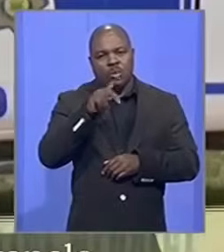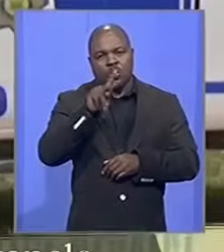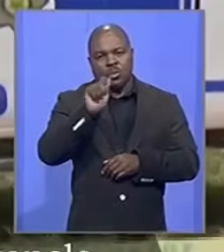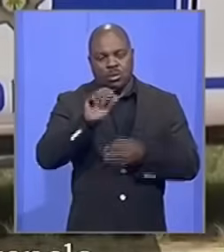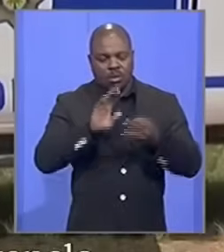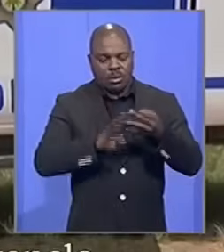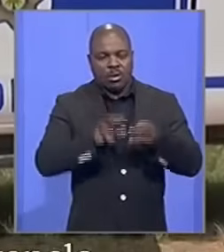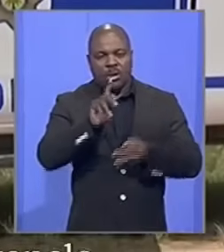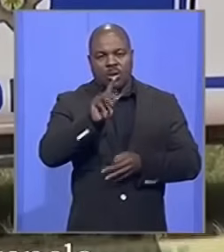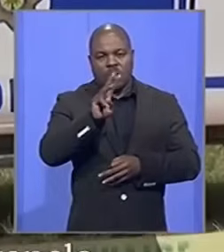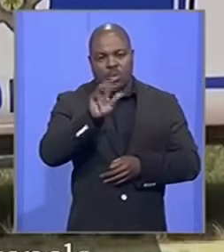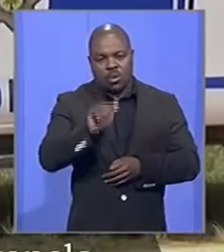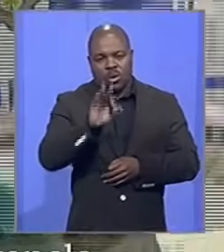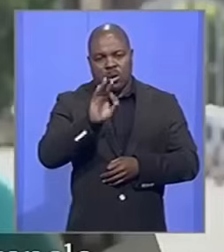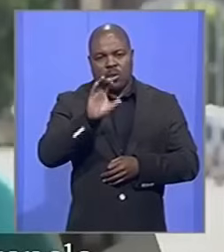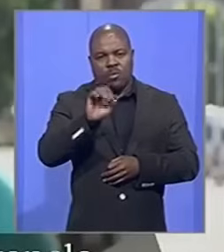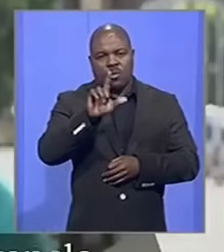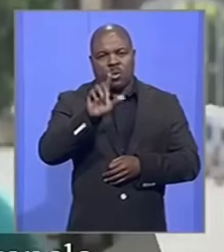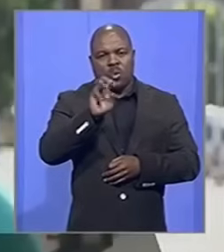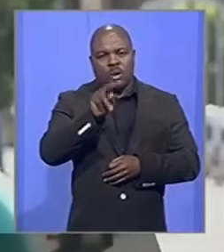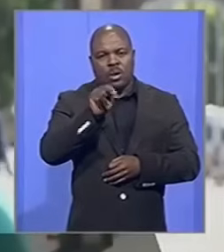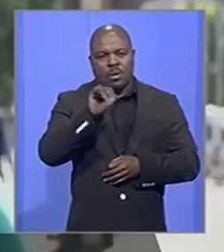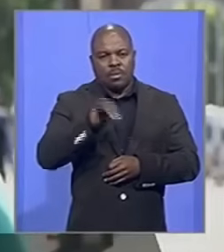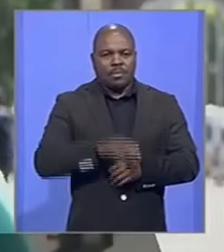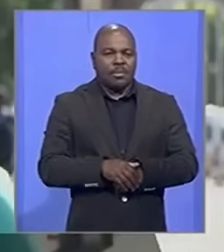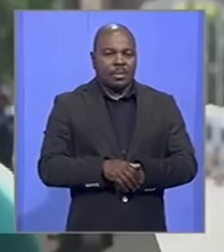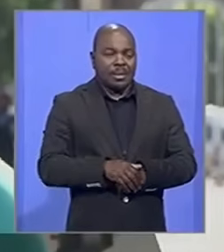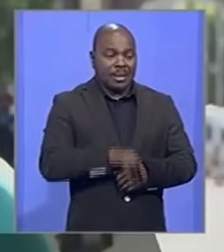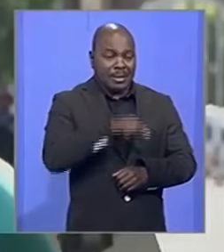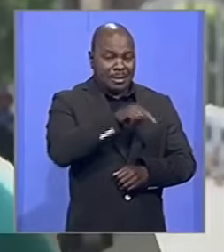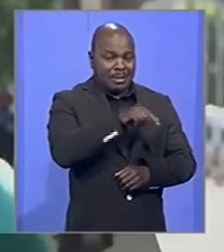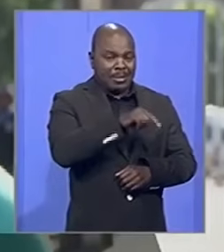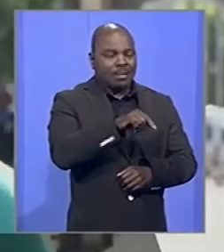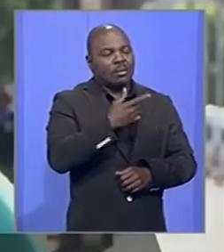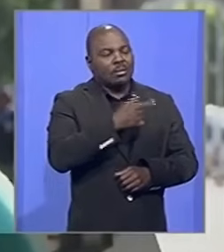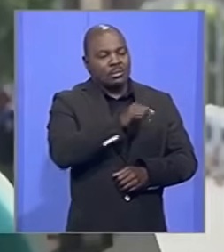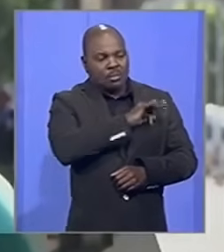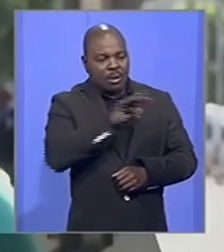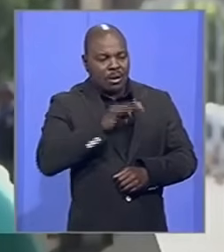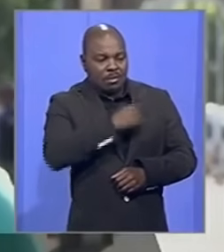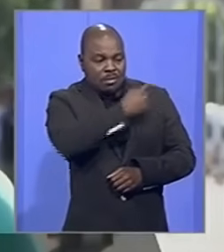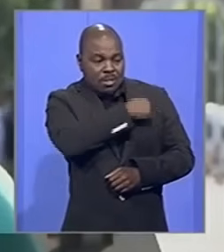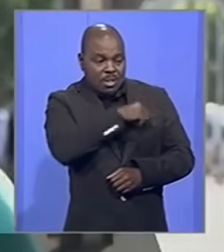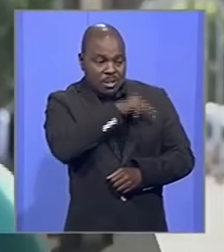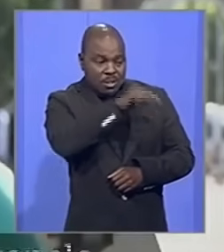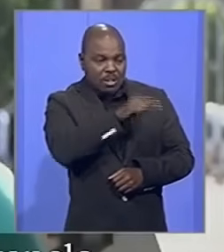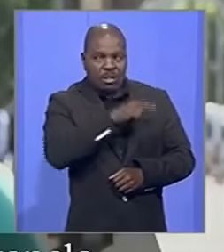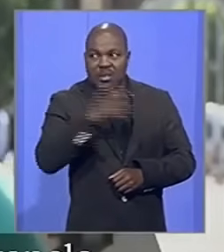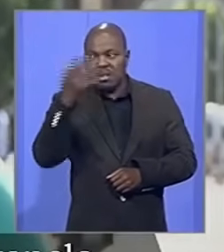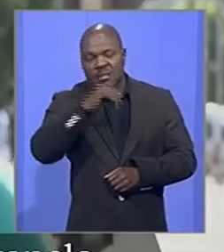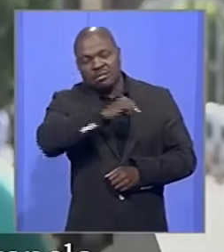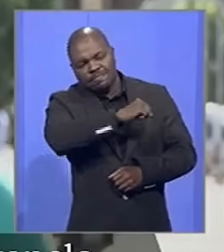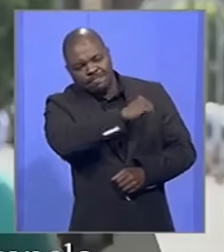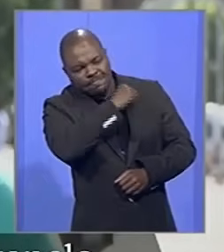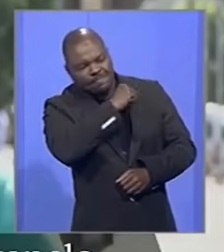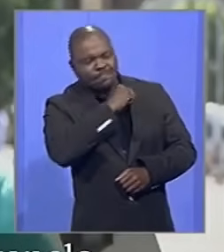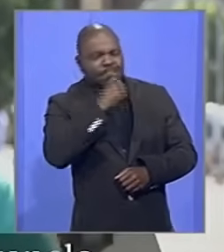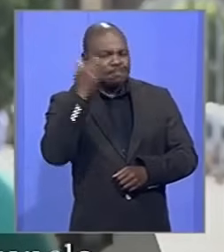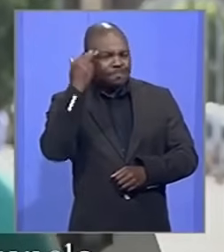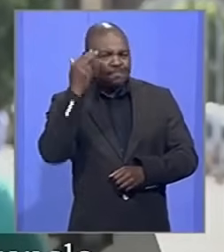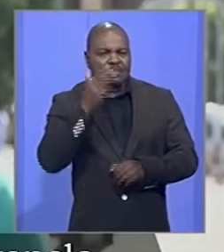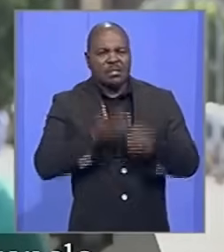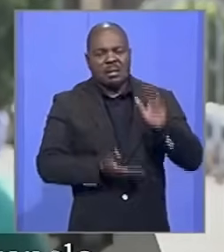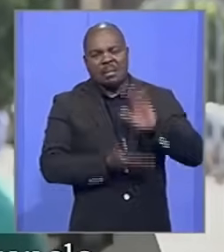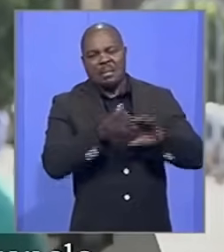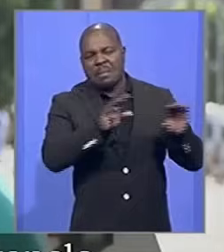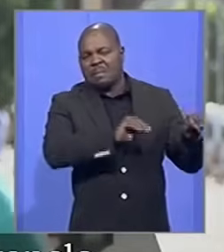Fulweni. Around Mega Pilani, one of the clinic staff was hijacked and kidnapped and taken to 17 and